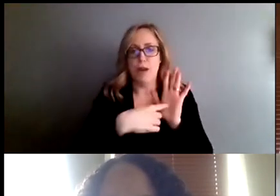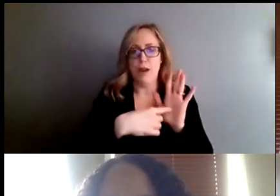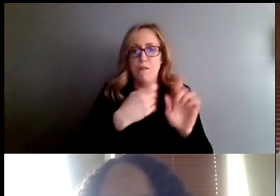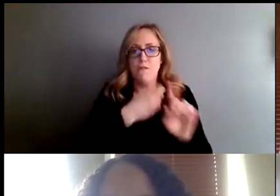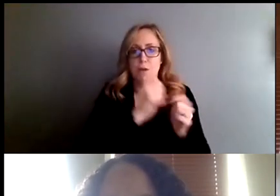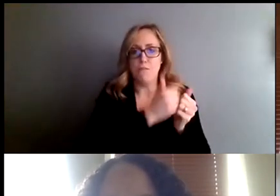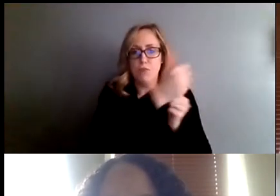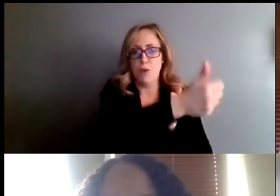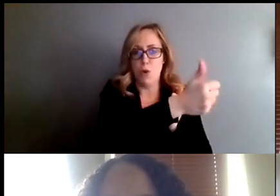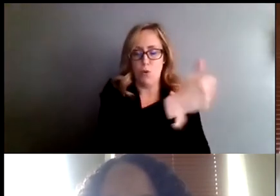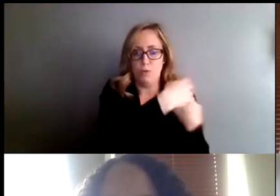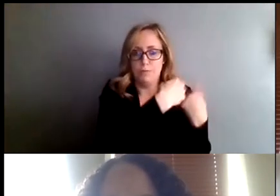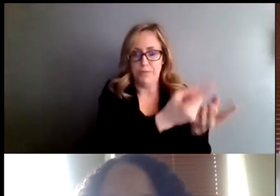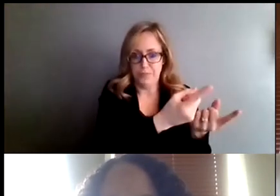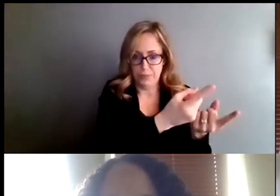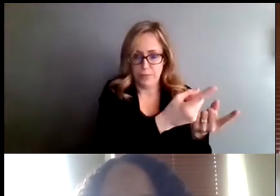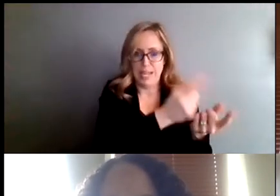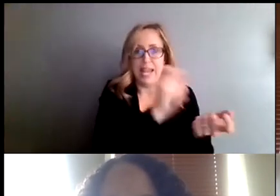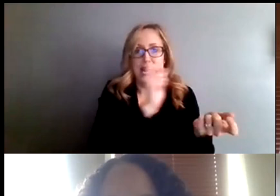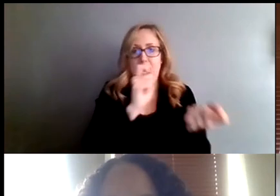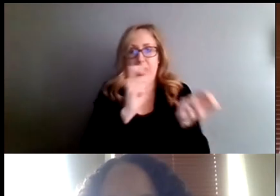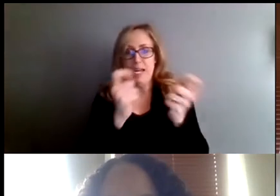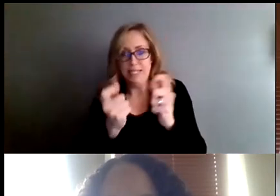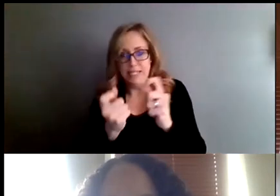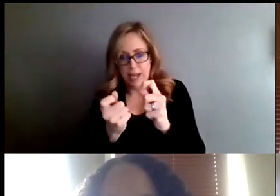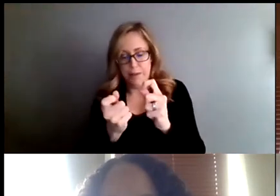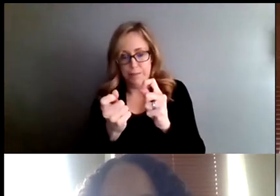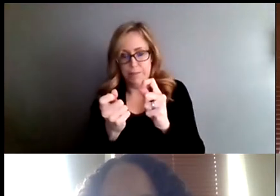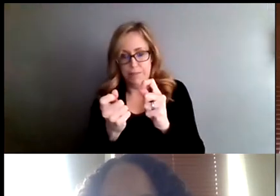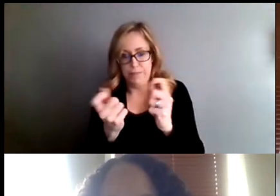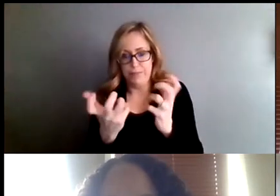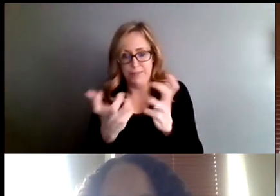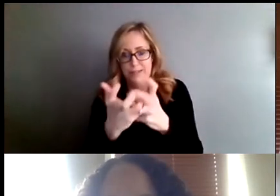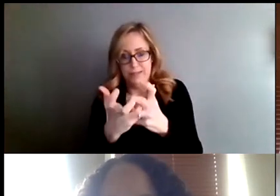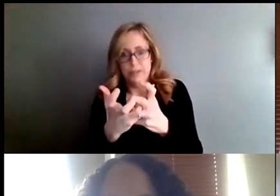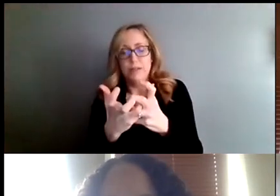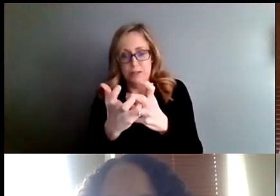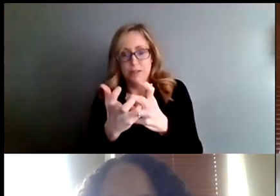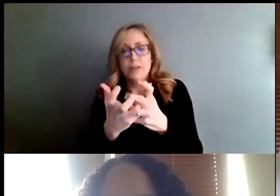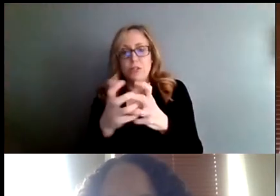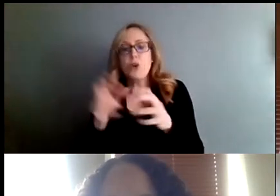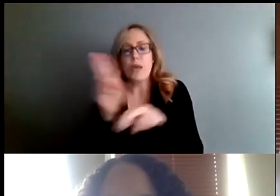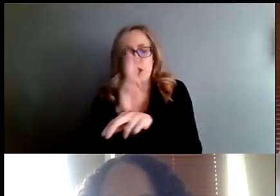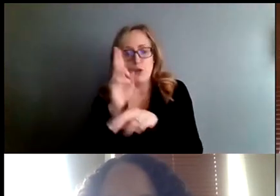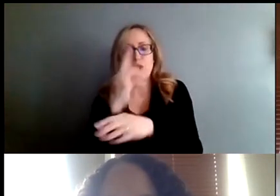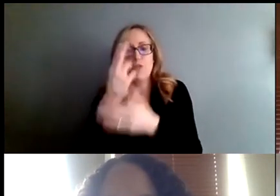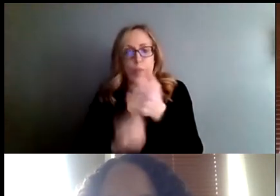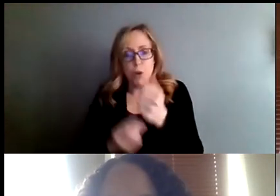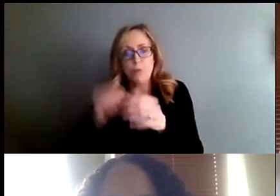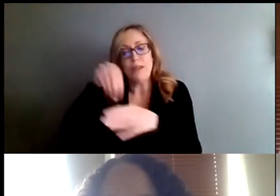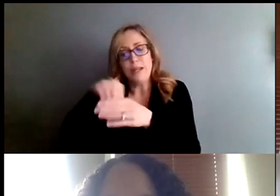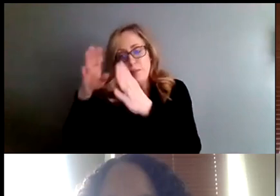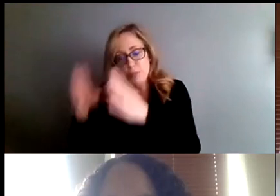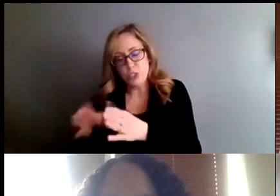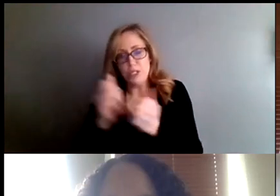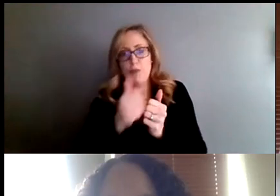and adapt them so that that model is utilized for both remote and in-person students.